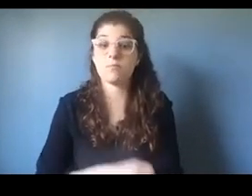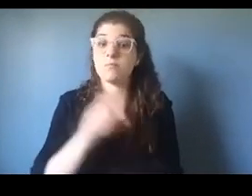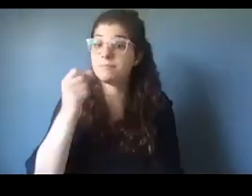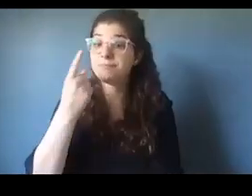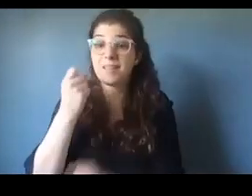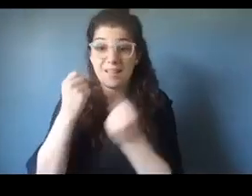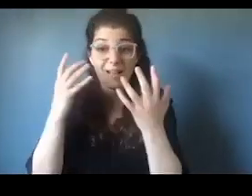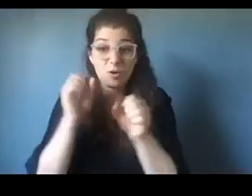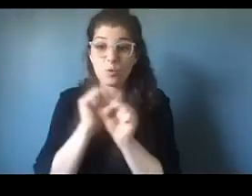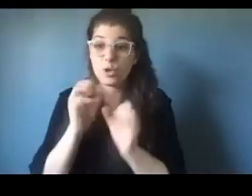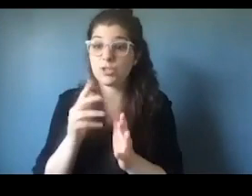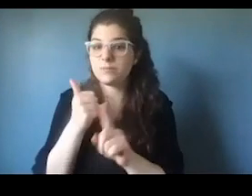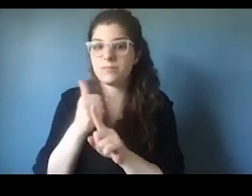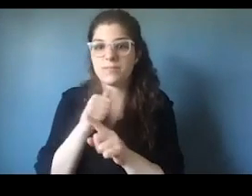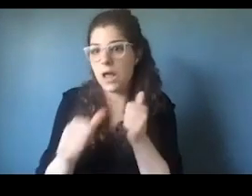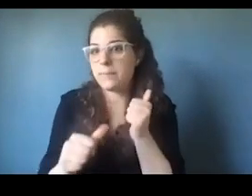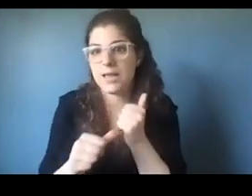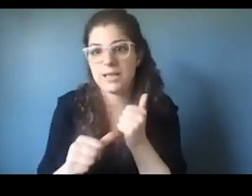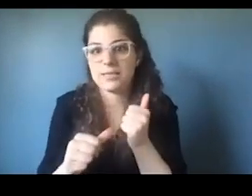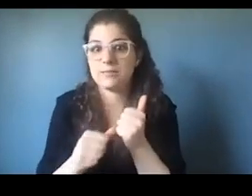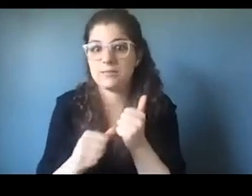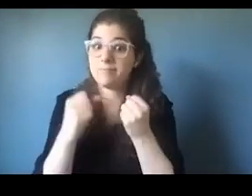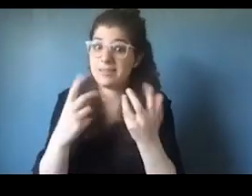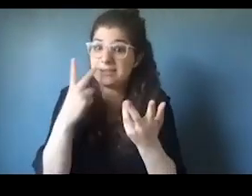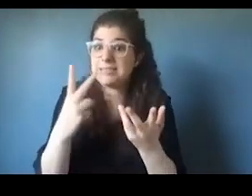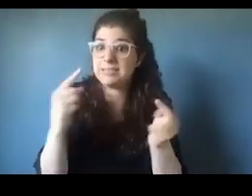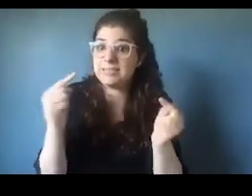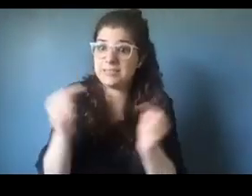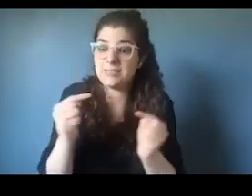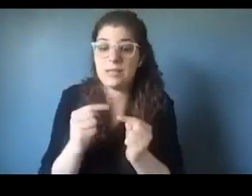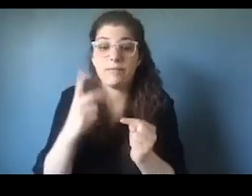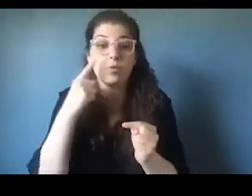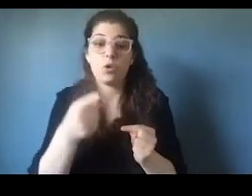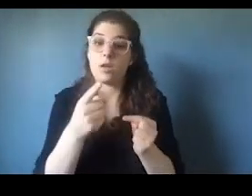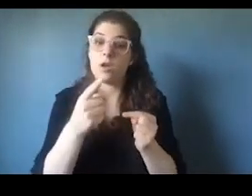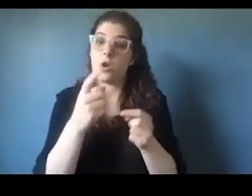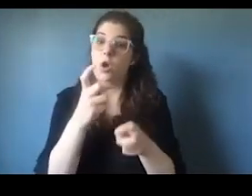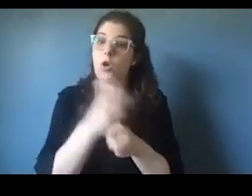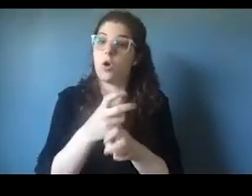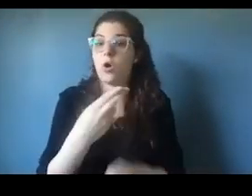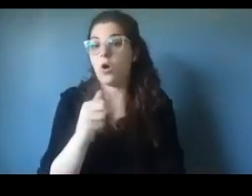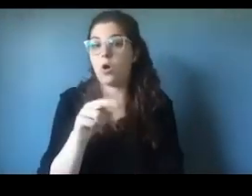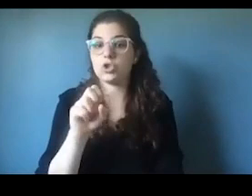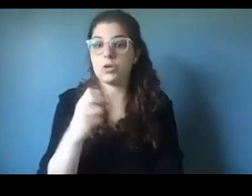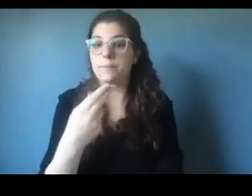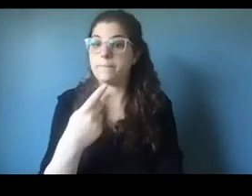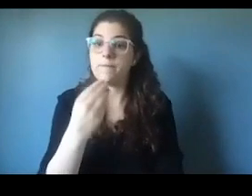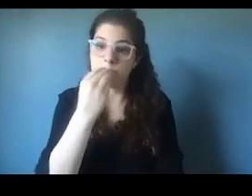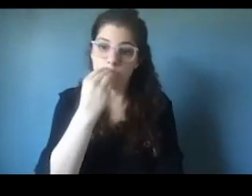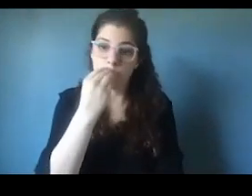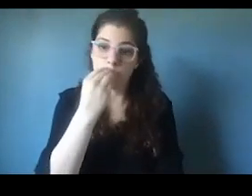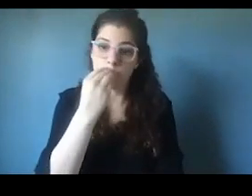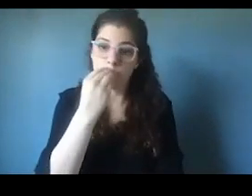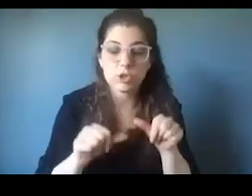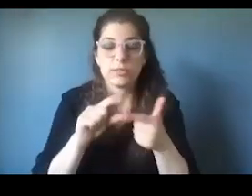of workers are really seeing harm, is that if you look on data on material hardship, so this figure is just showing trends in food insecurity,